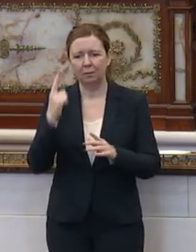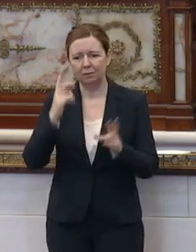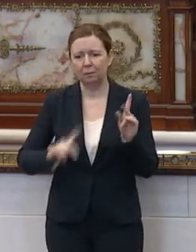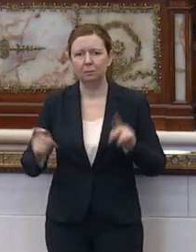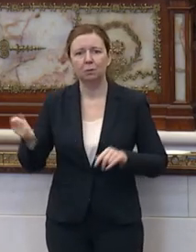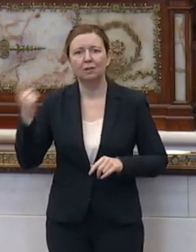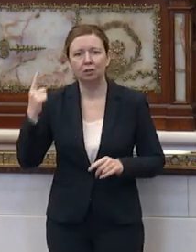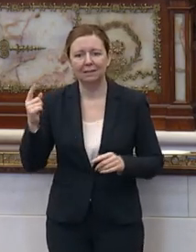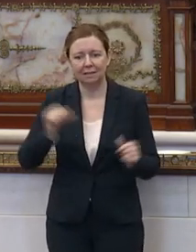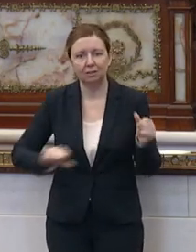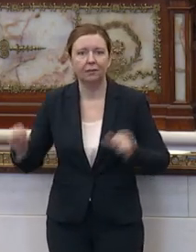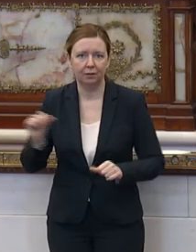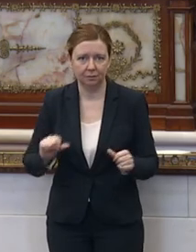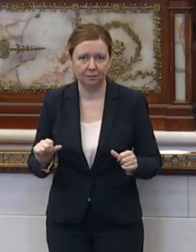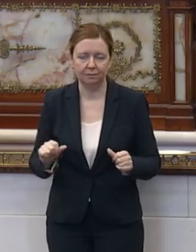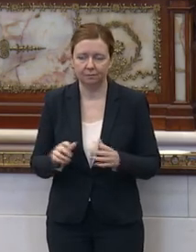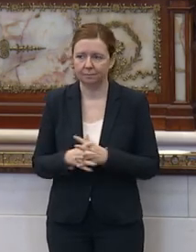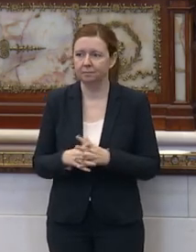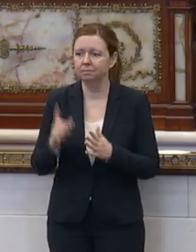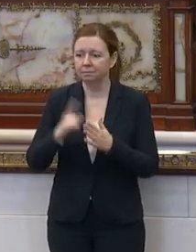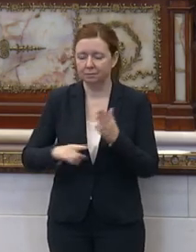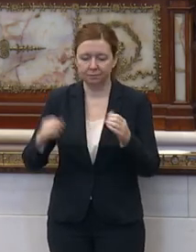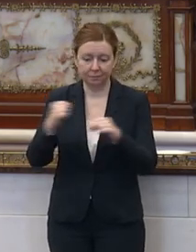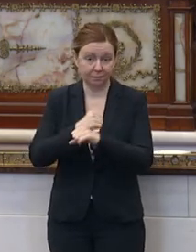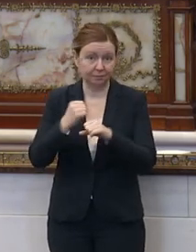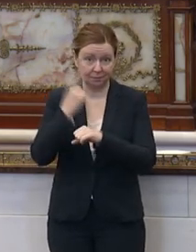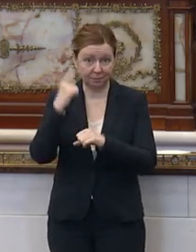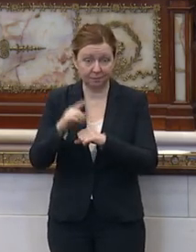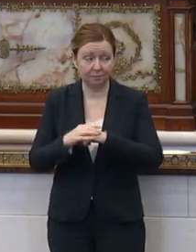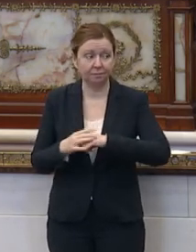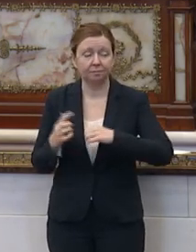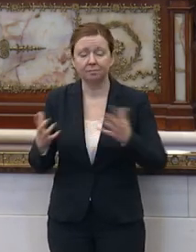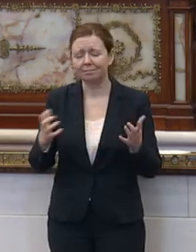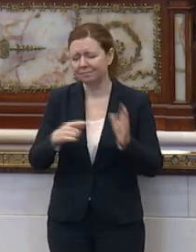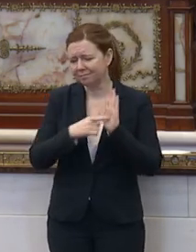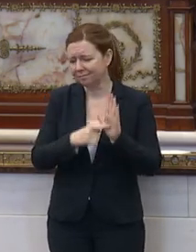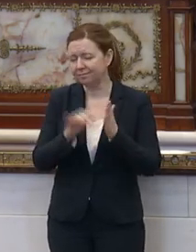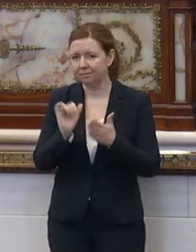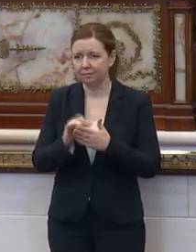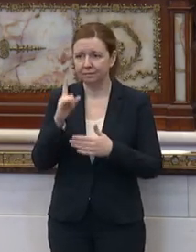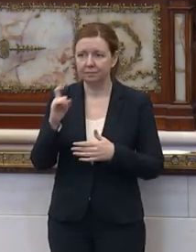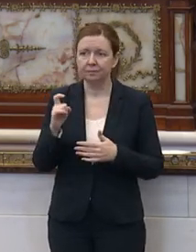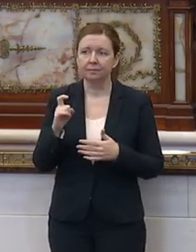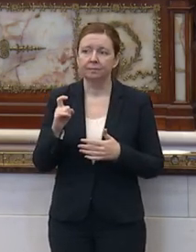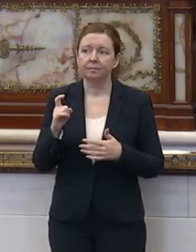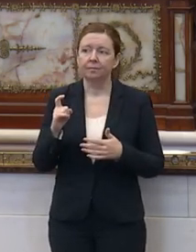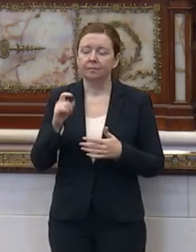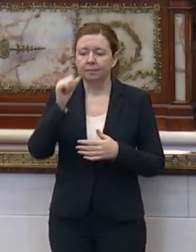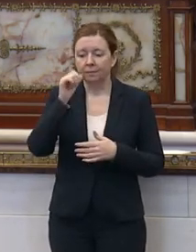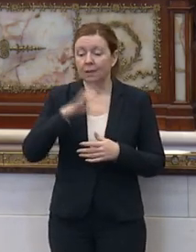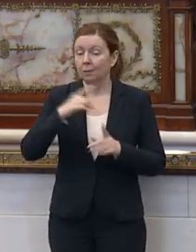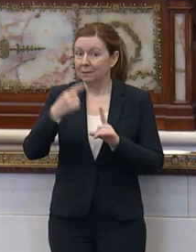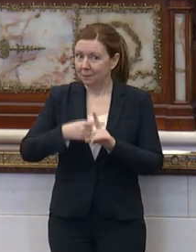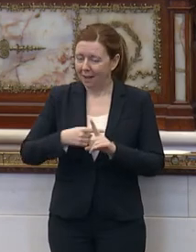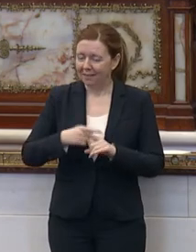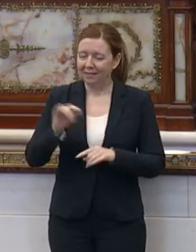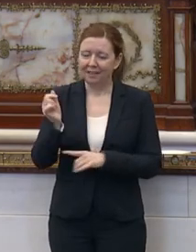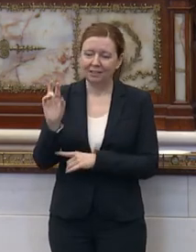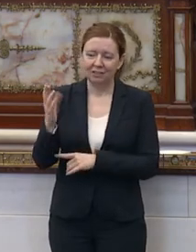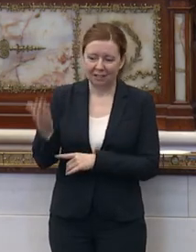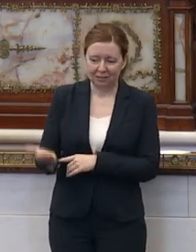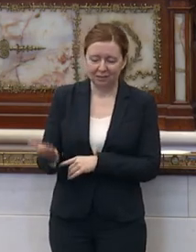people understand what they're fighting for. And so I just wanted to highlight that because it's Women's Month and